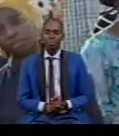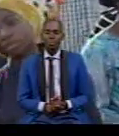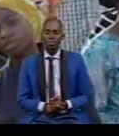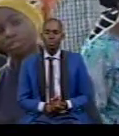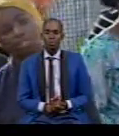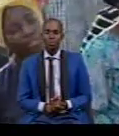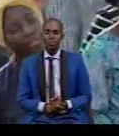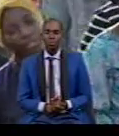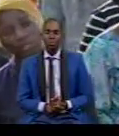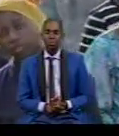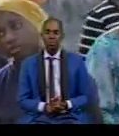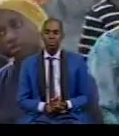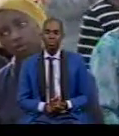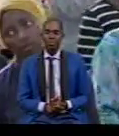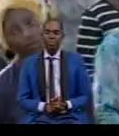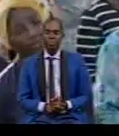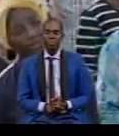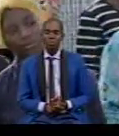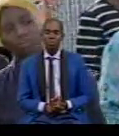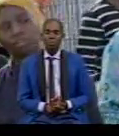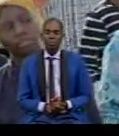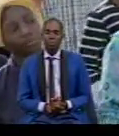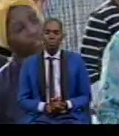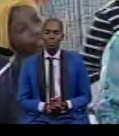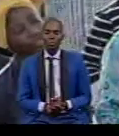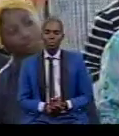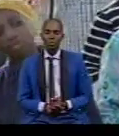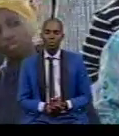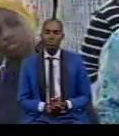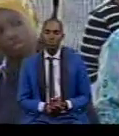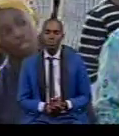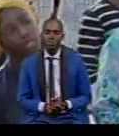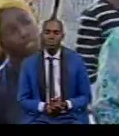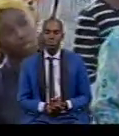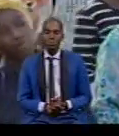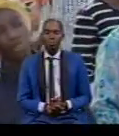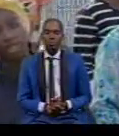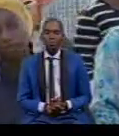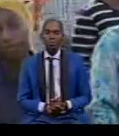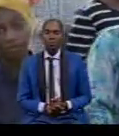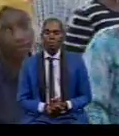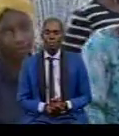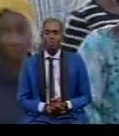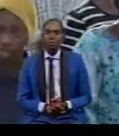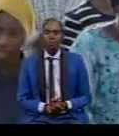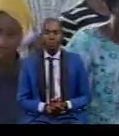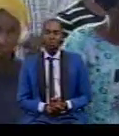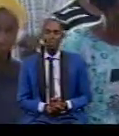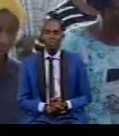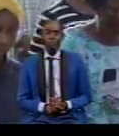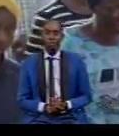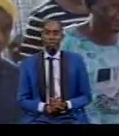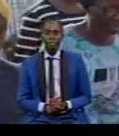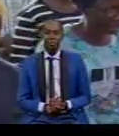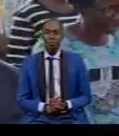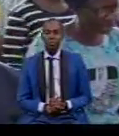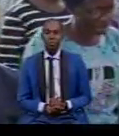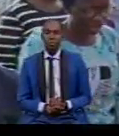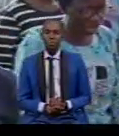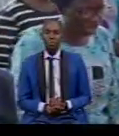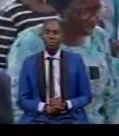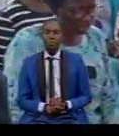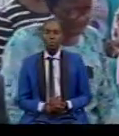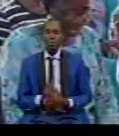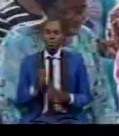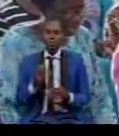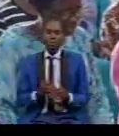unto thee, saying, art thou he that shall come to save, come to